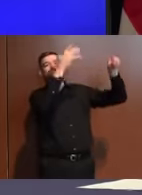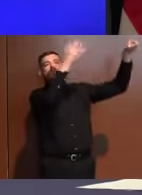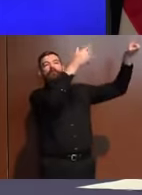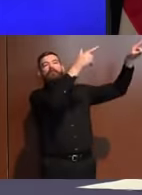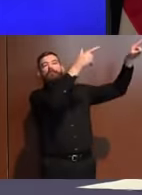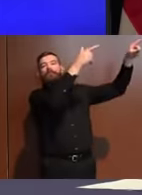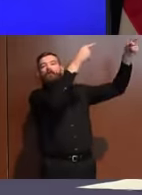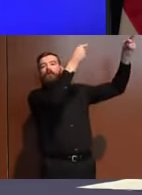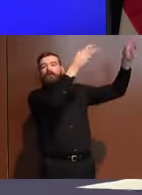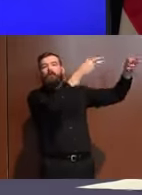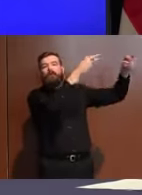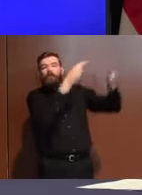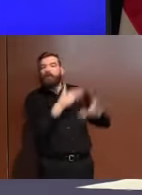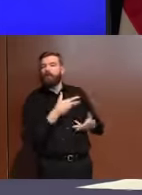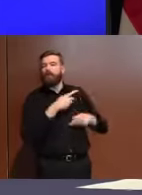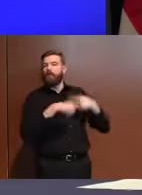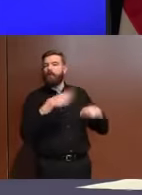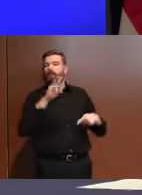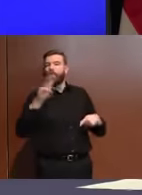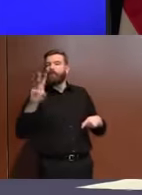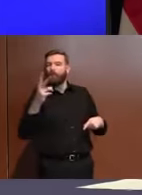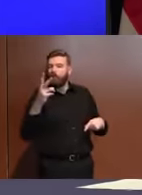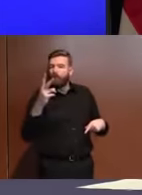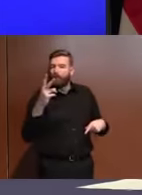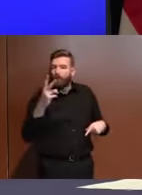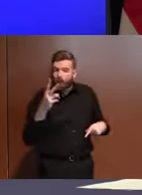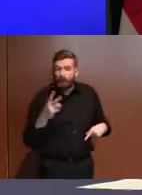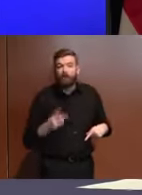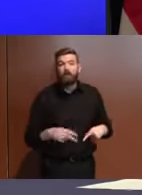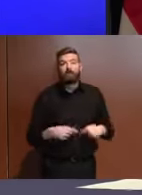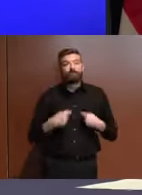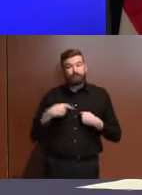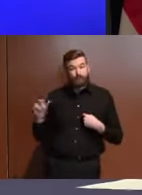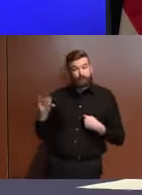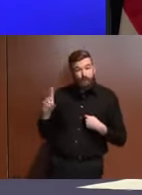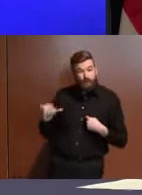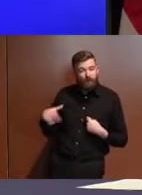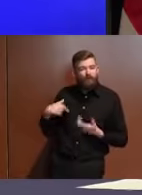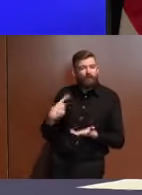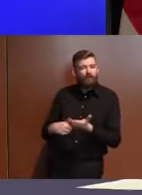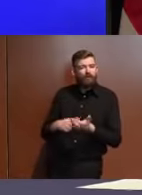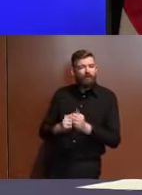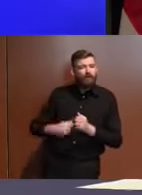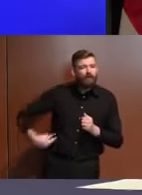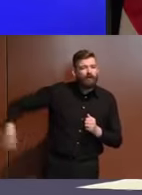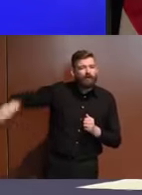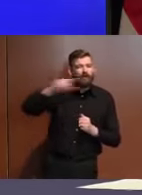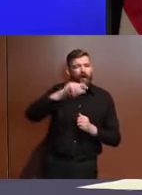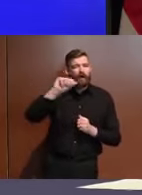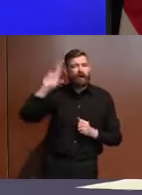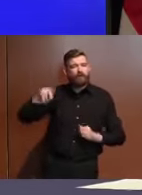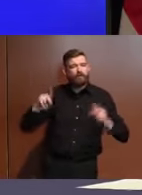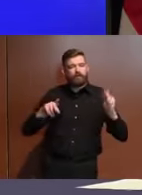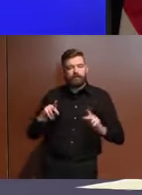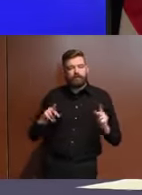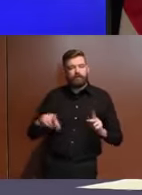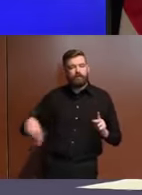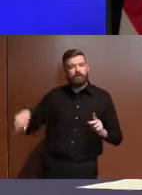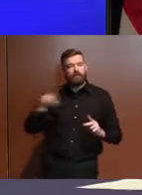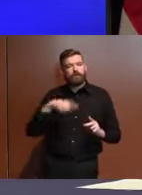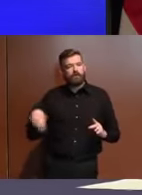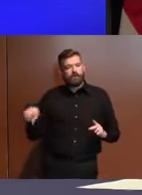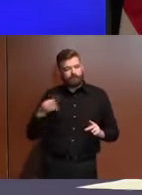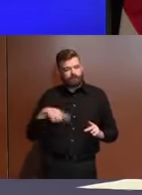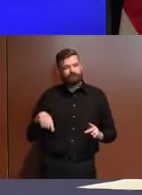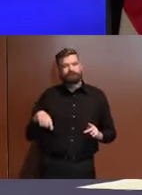lot of folks in this state, and Judy and I spoke to a lot of them this morning who were there and saw with their own eyes what it takes to win a war.